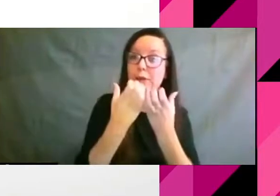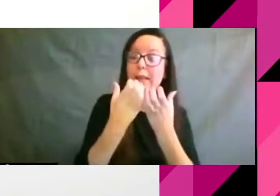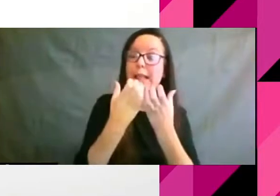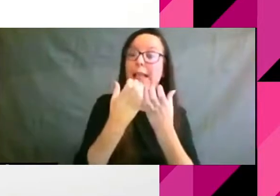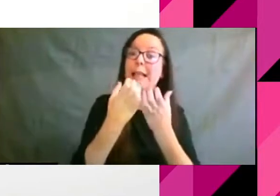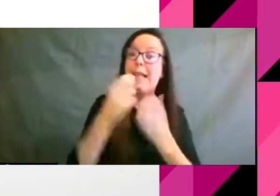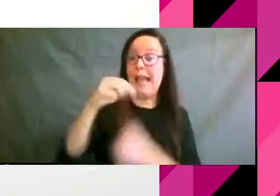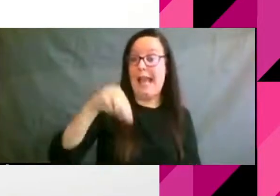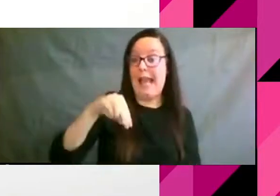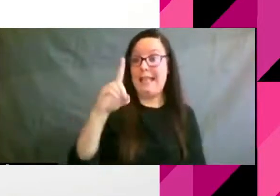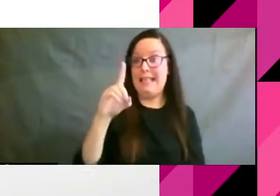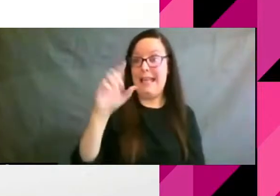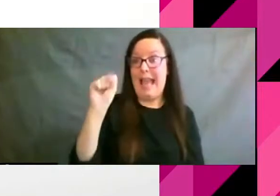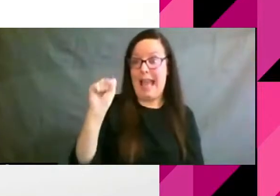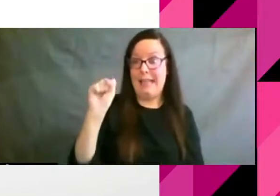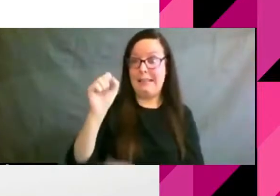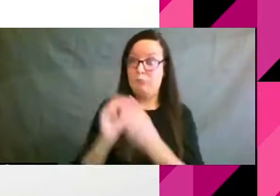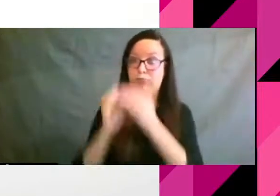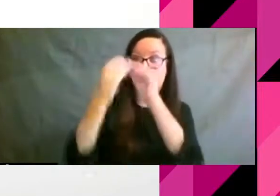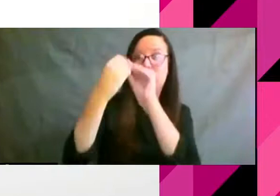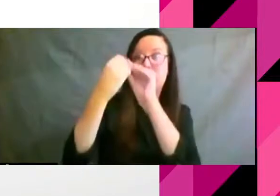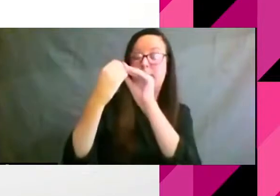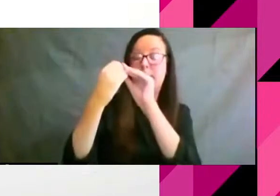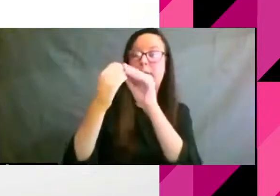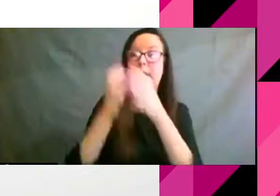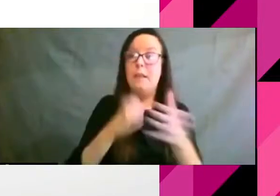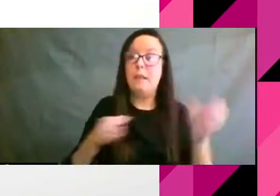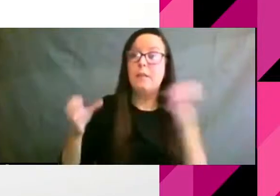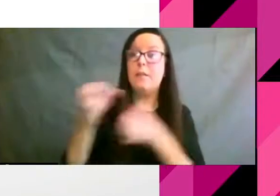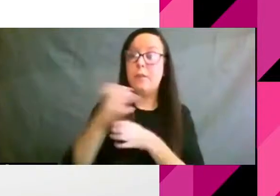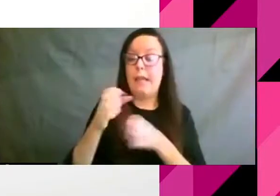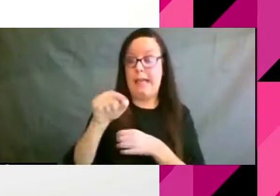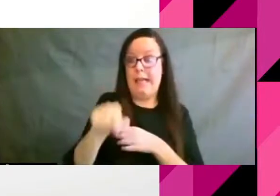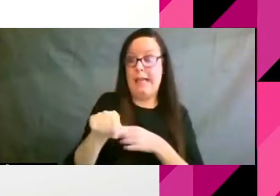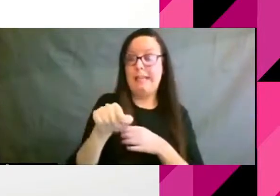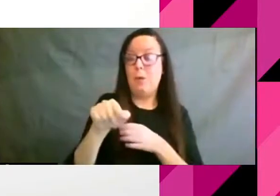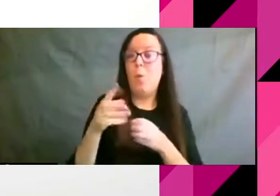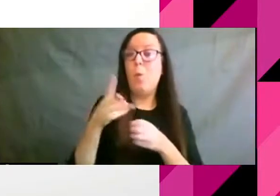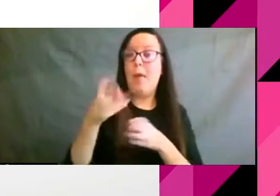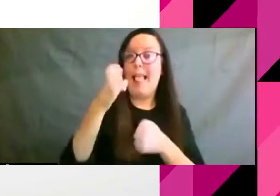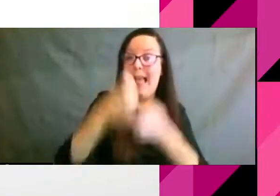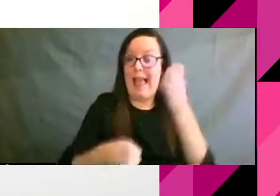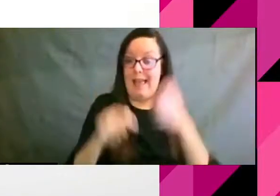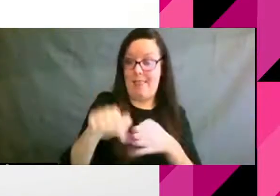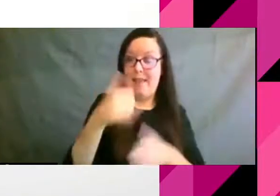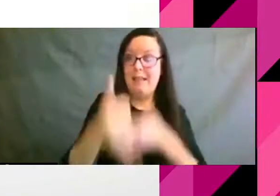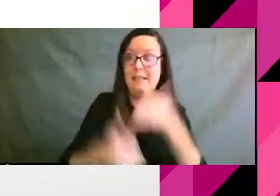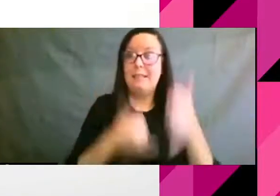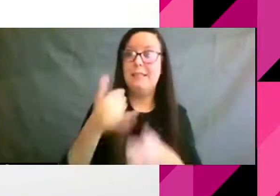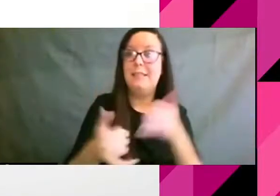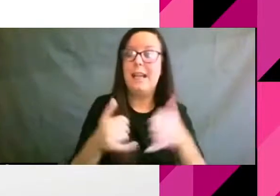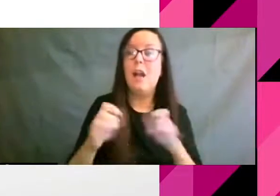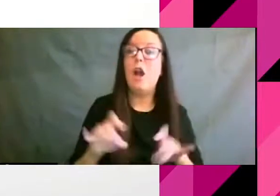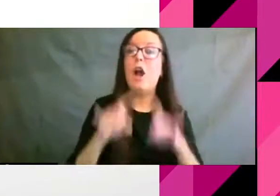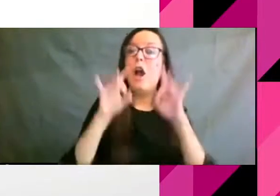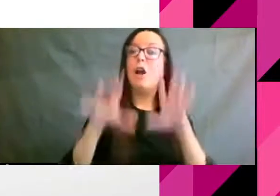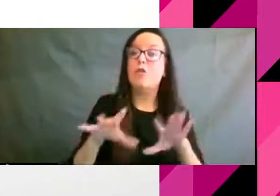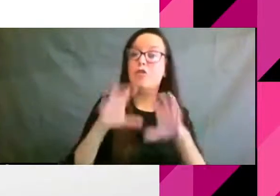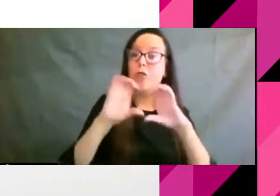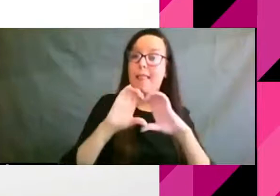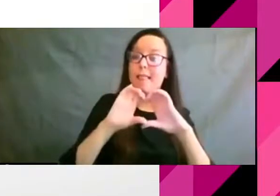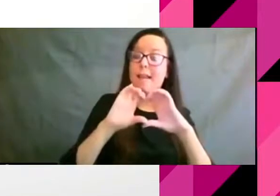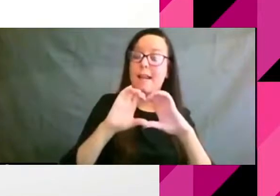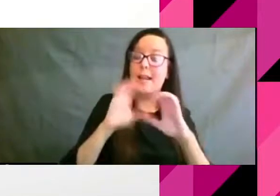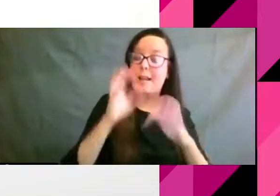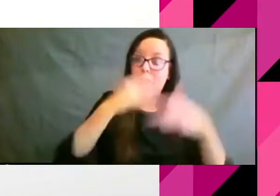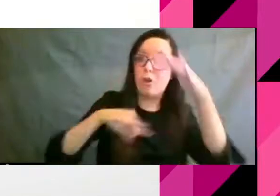national disability strategy to replace the NDS, which expires at the end of this year. The Australian government is committed to ensuring the new strategy is